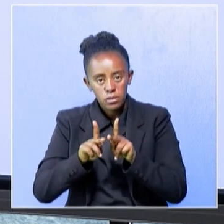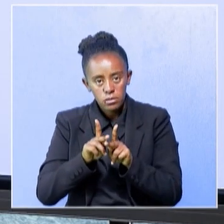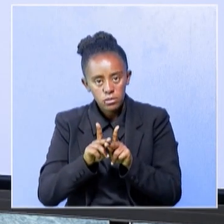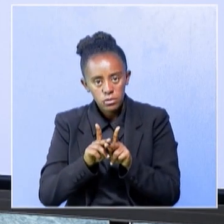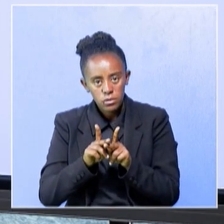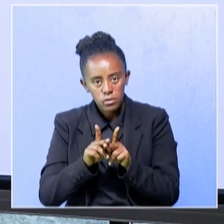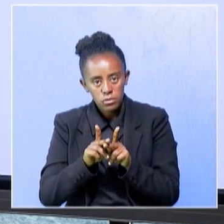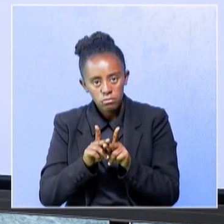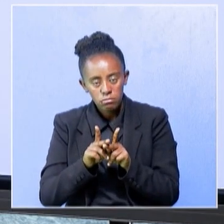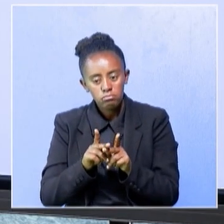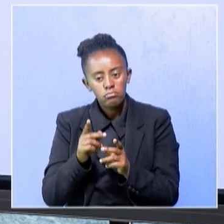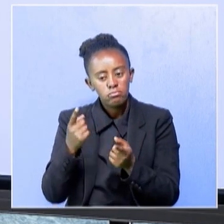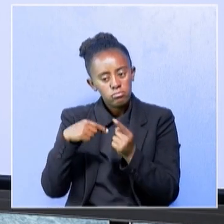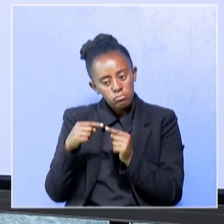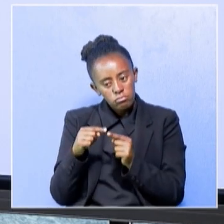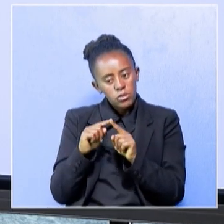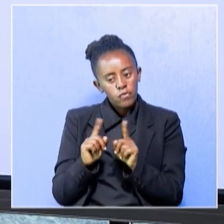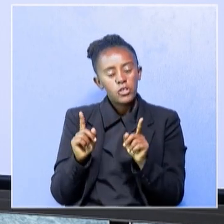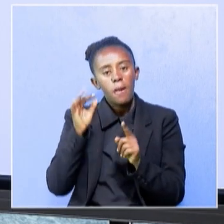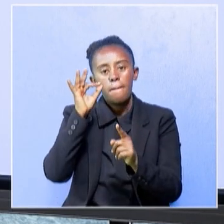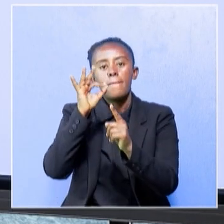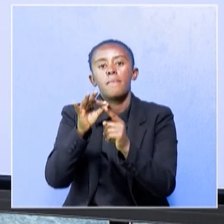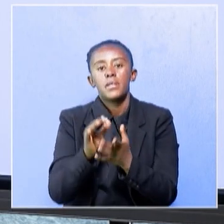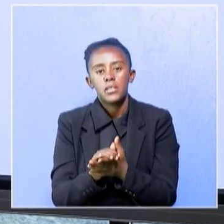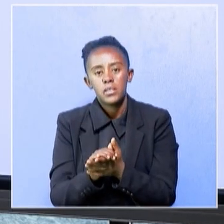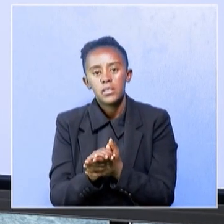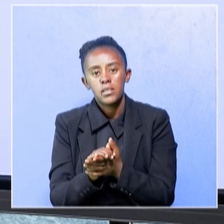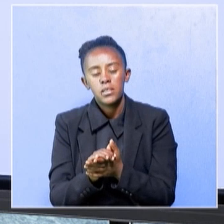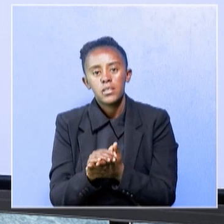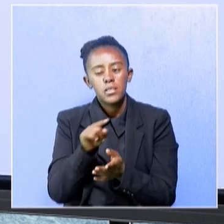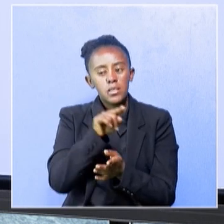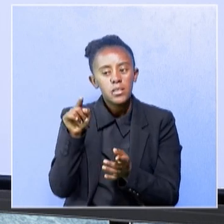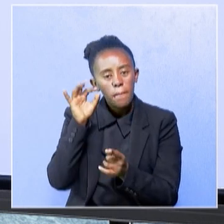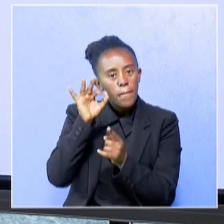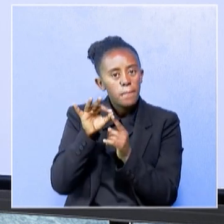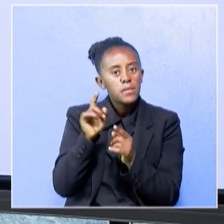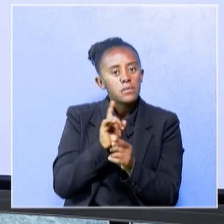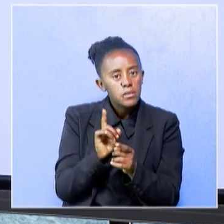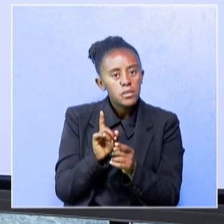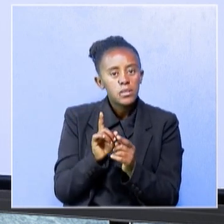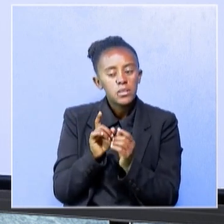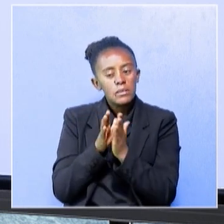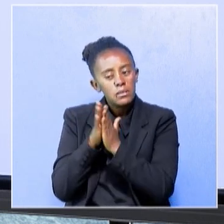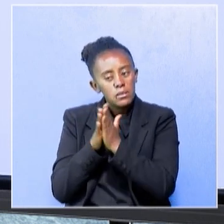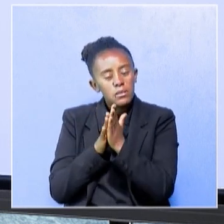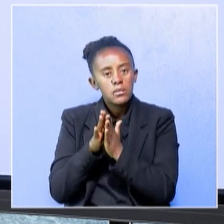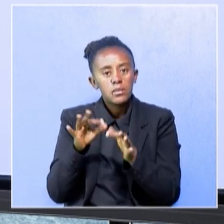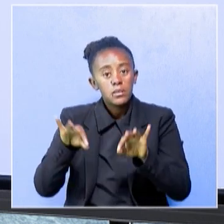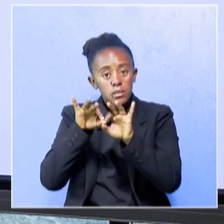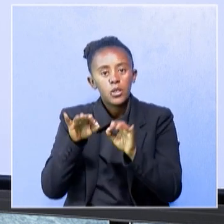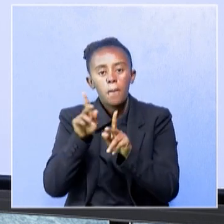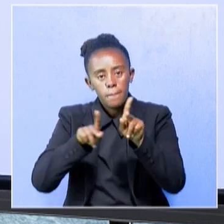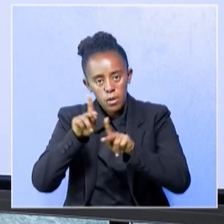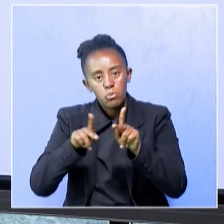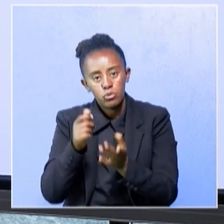are coming and stand for a special purpose. Their purpose is to help those needy people.